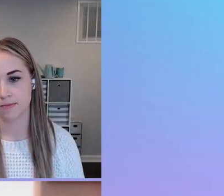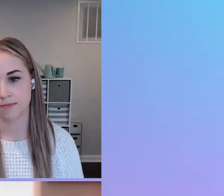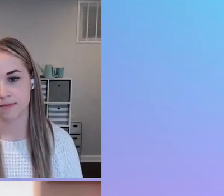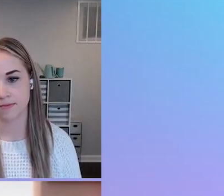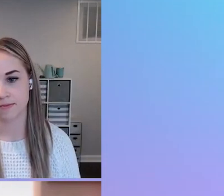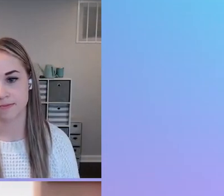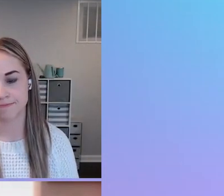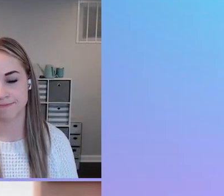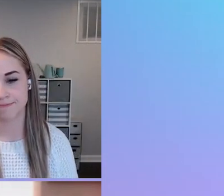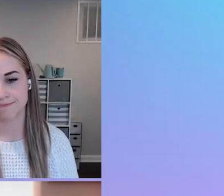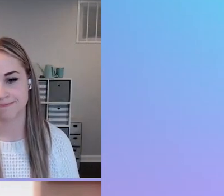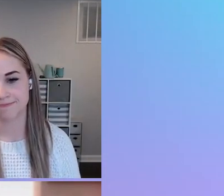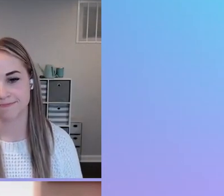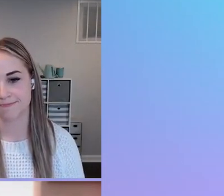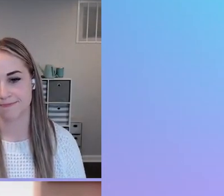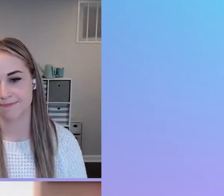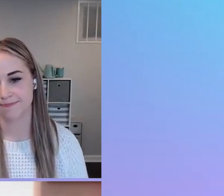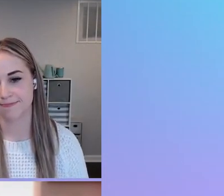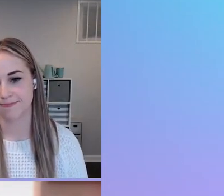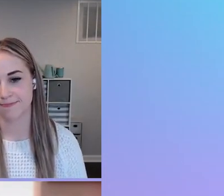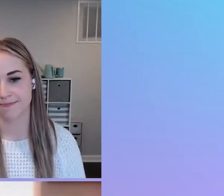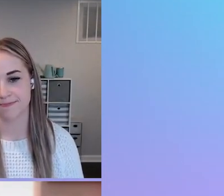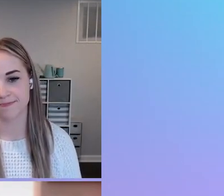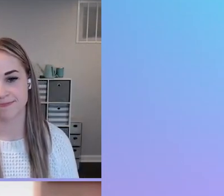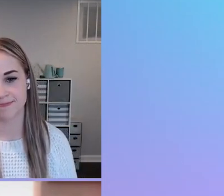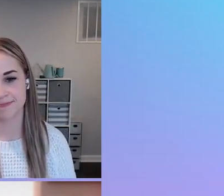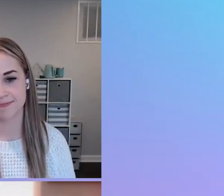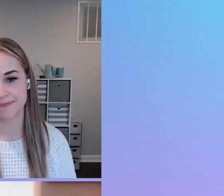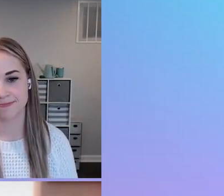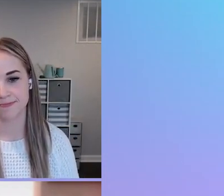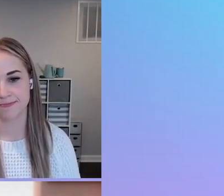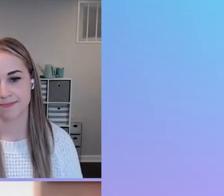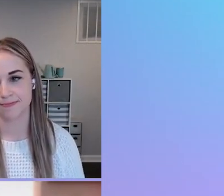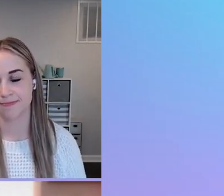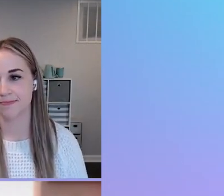impactful. Great, thank you. And with that, I do think we are at time.